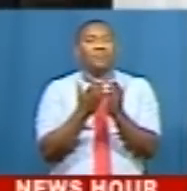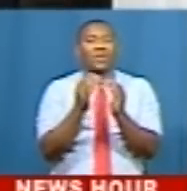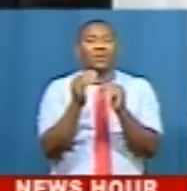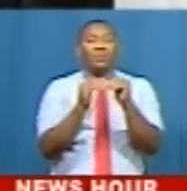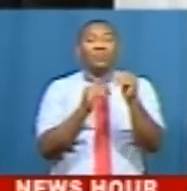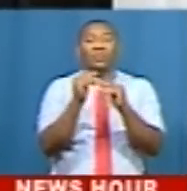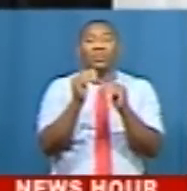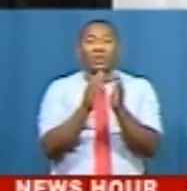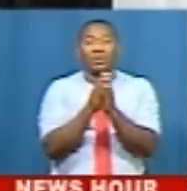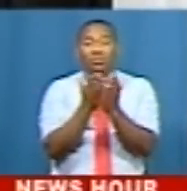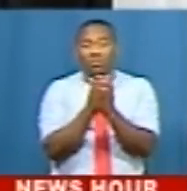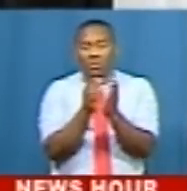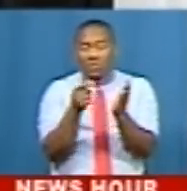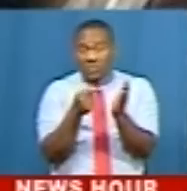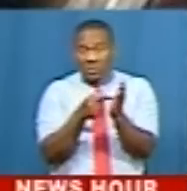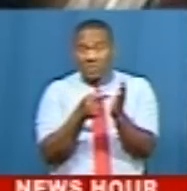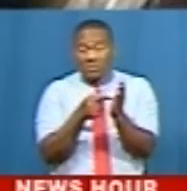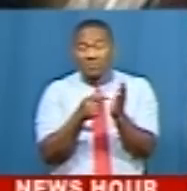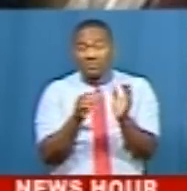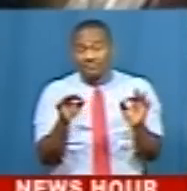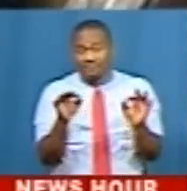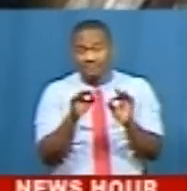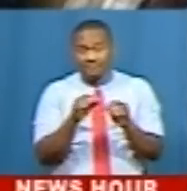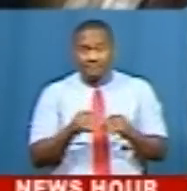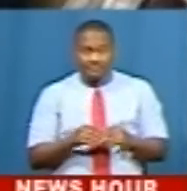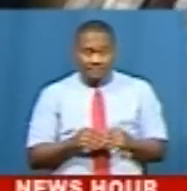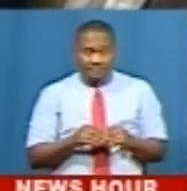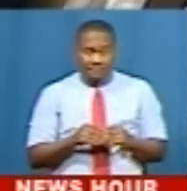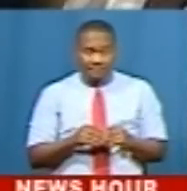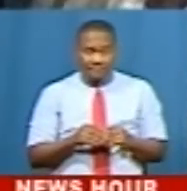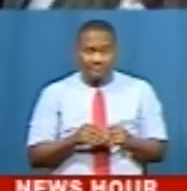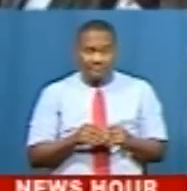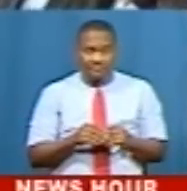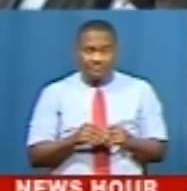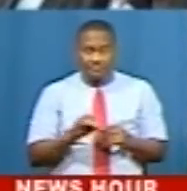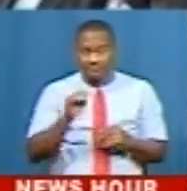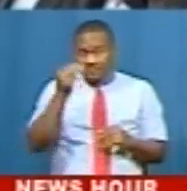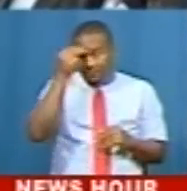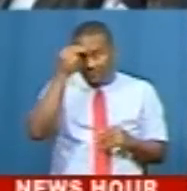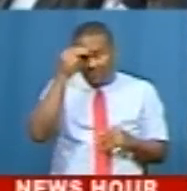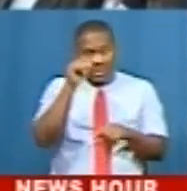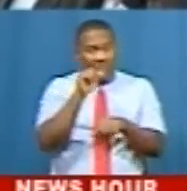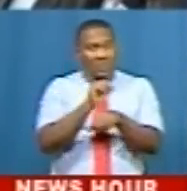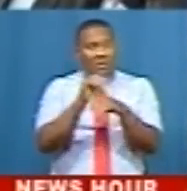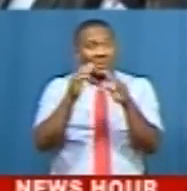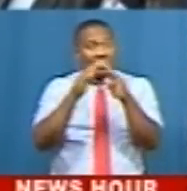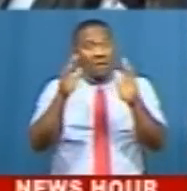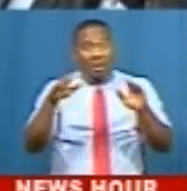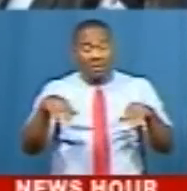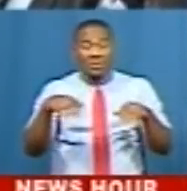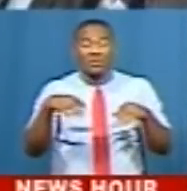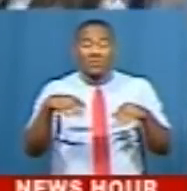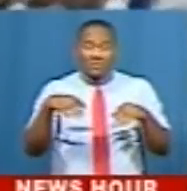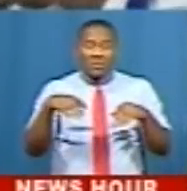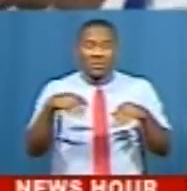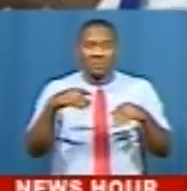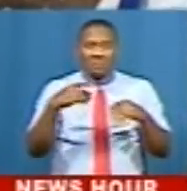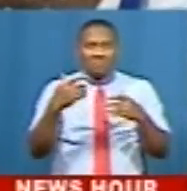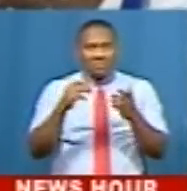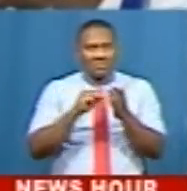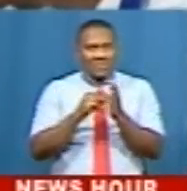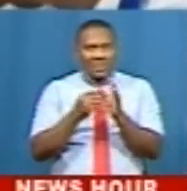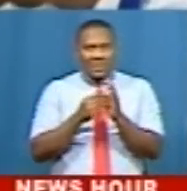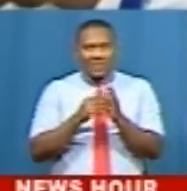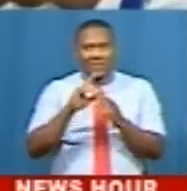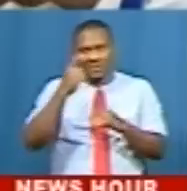and public safety are not compromised. The Minister for Works and Housing, Mr. Atacha, said the building code signals the readiness of the government to put the